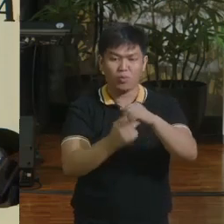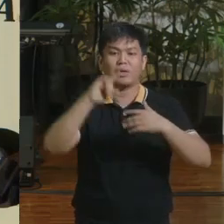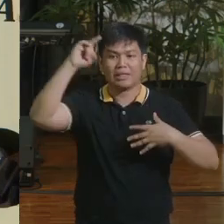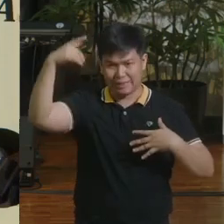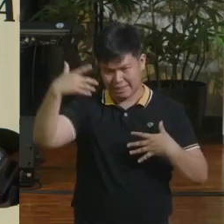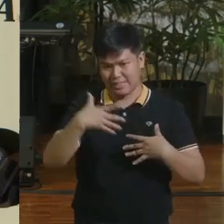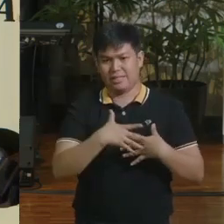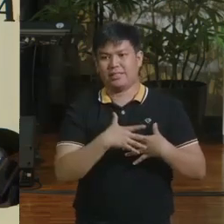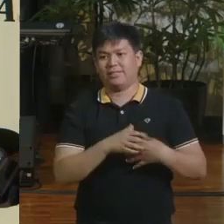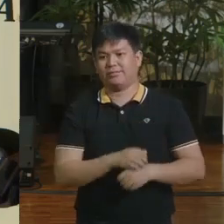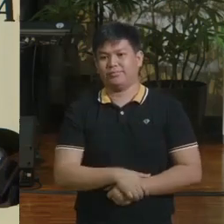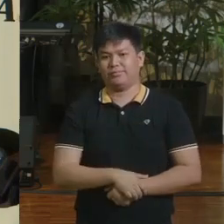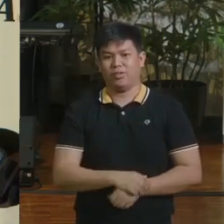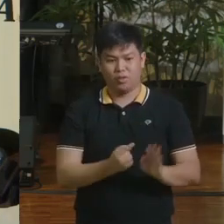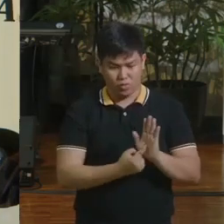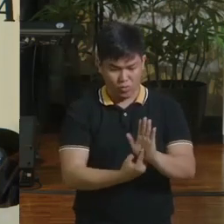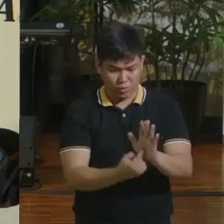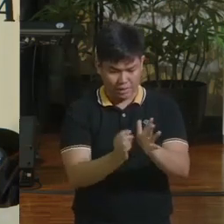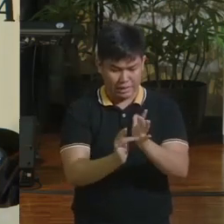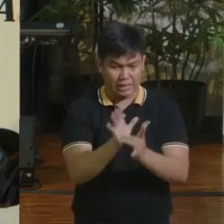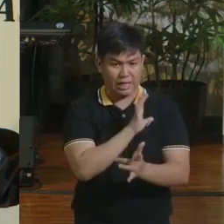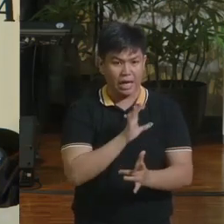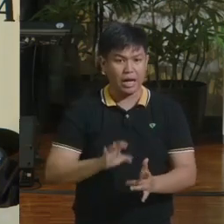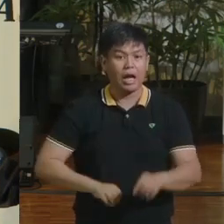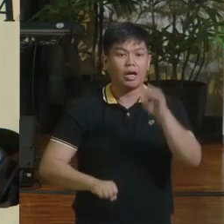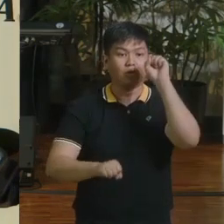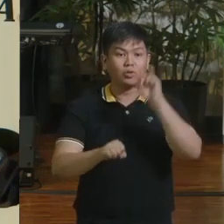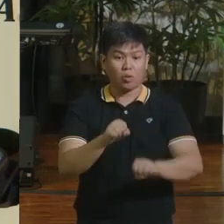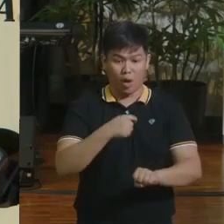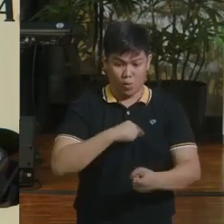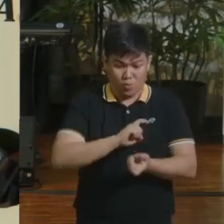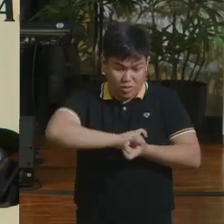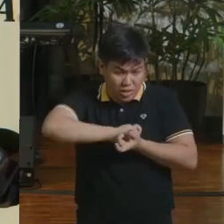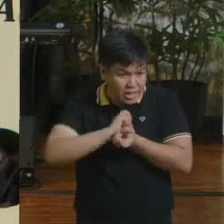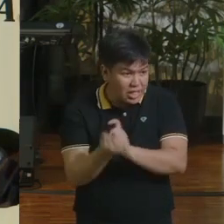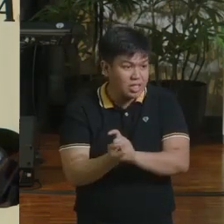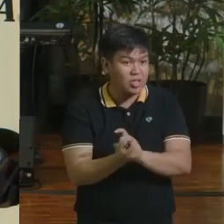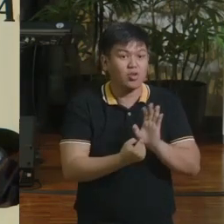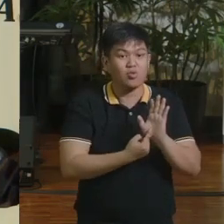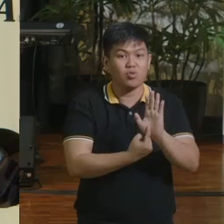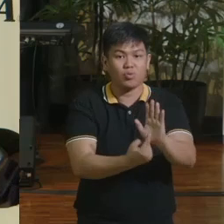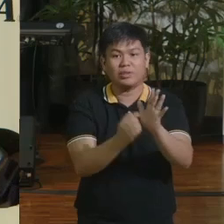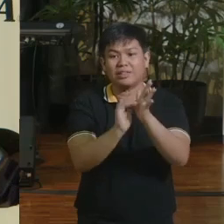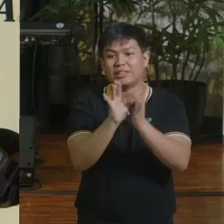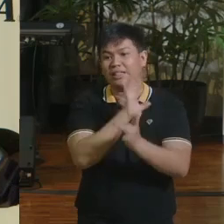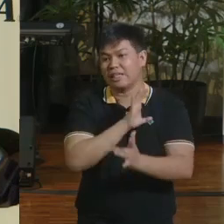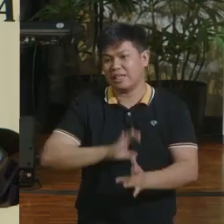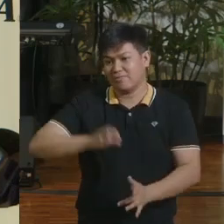to me in order that I might preach Him among the Gentiles.